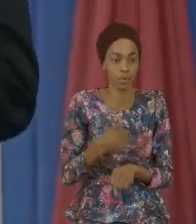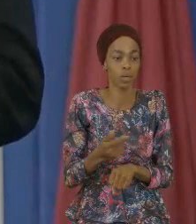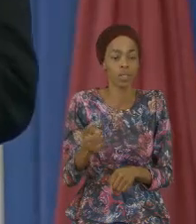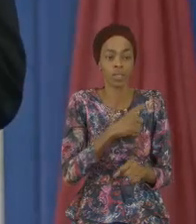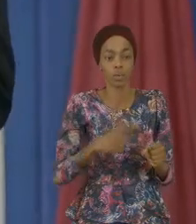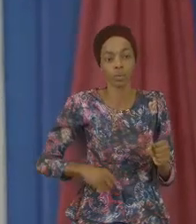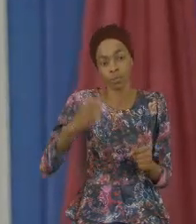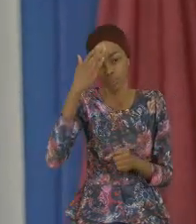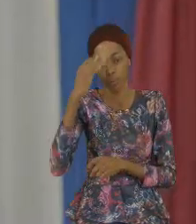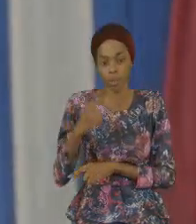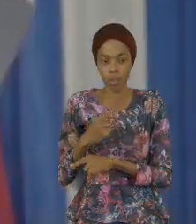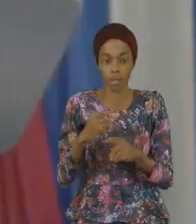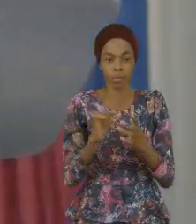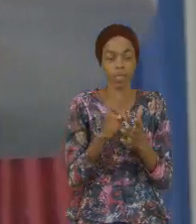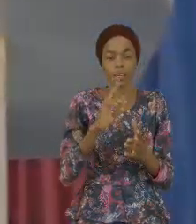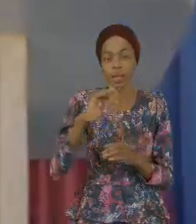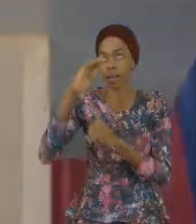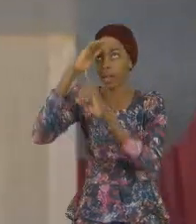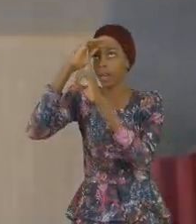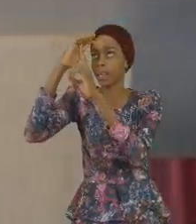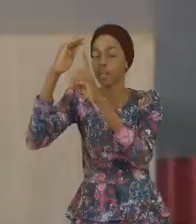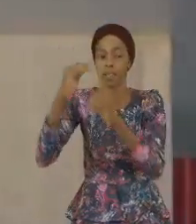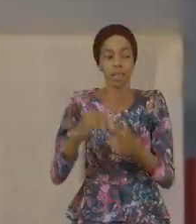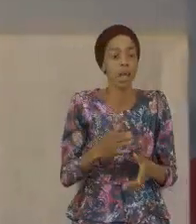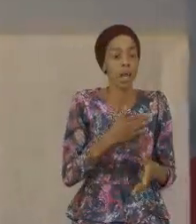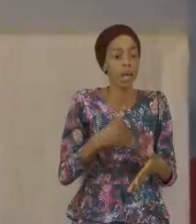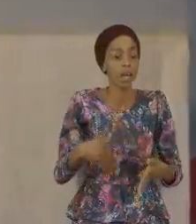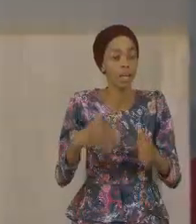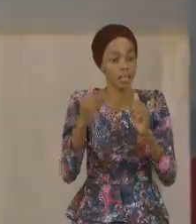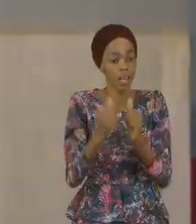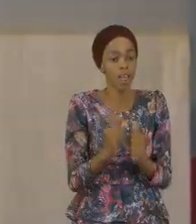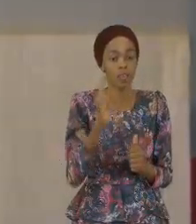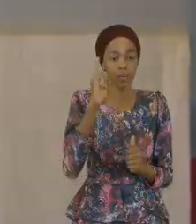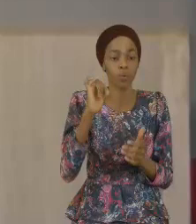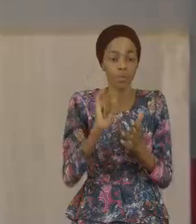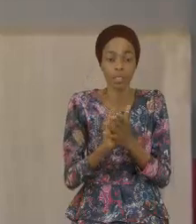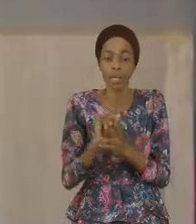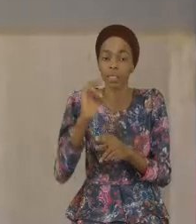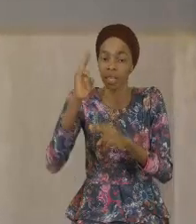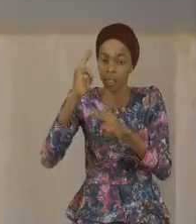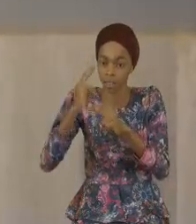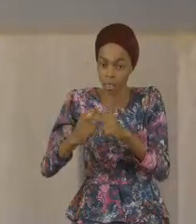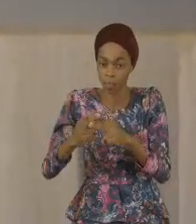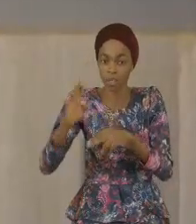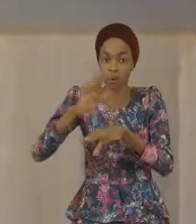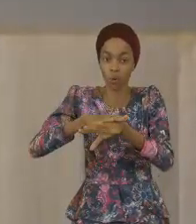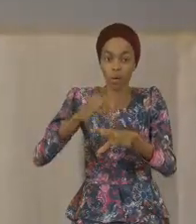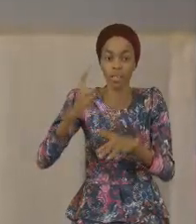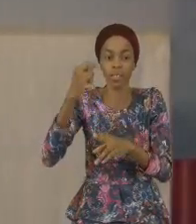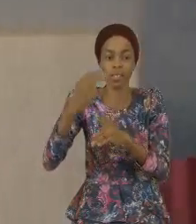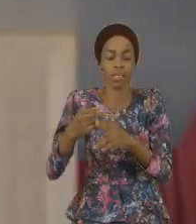are his. And let every man, everyone that nameth the name of